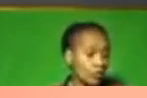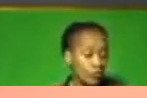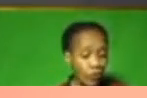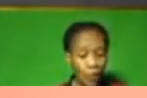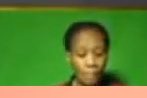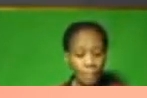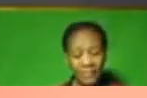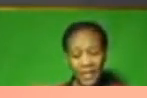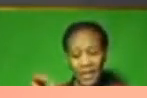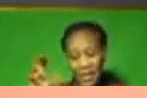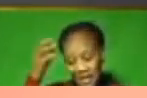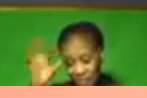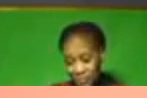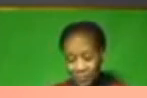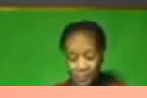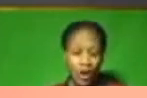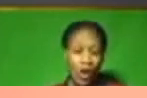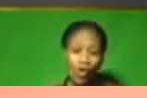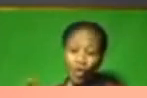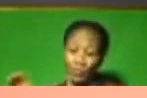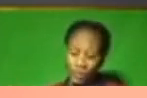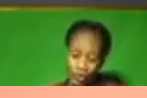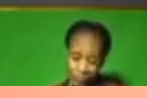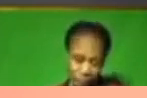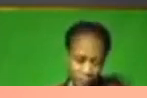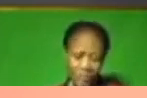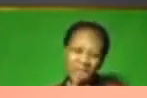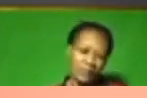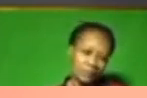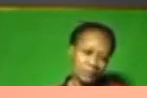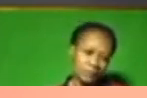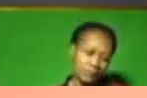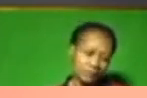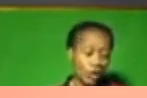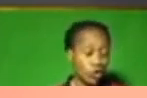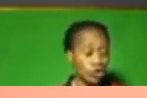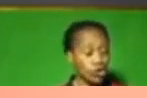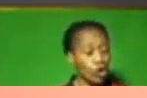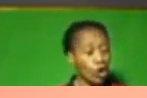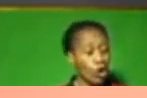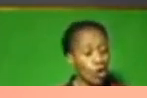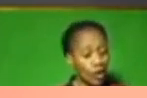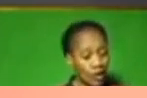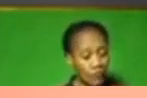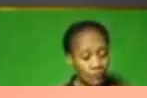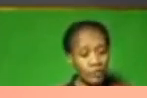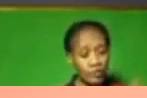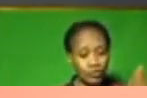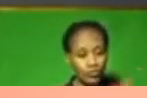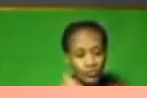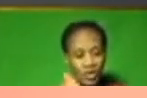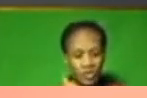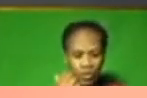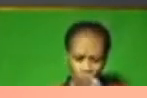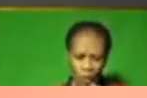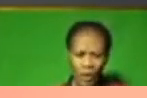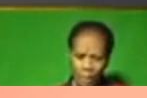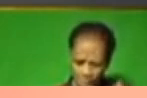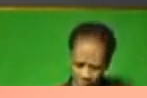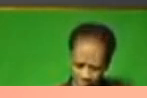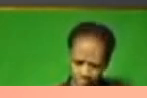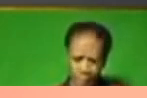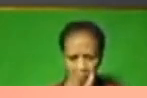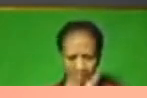Capture Commission. This includes the work of our law enforcement agencies to bring perpetrators